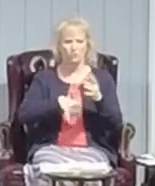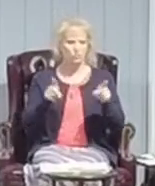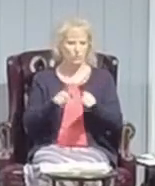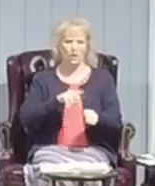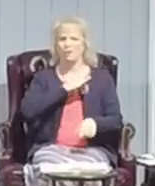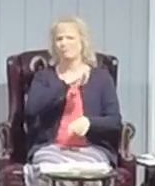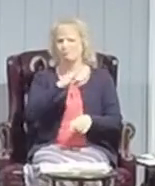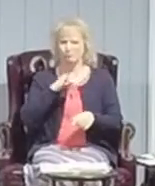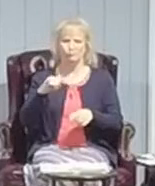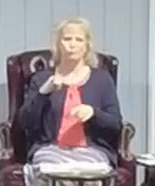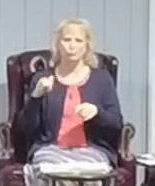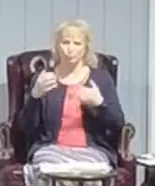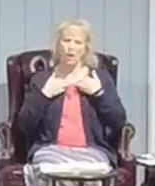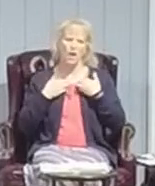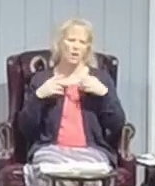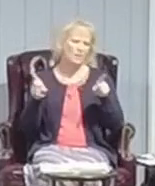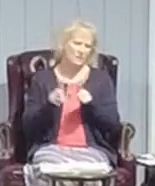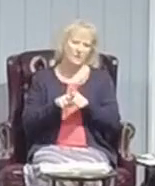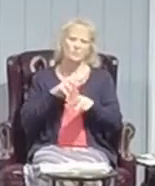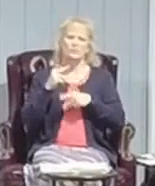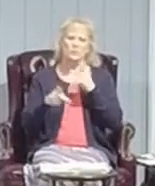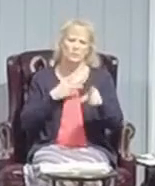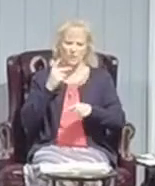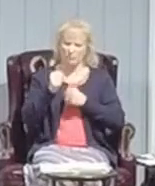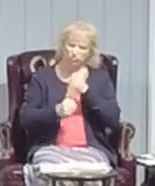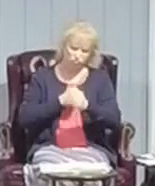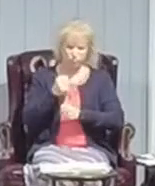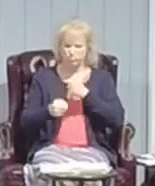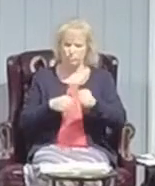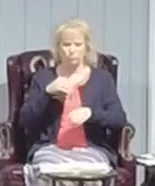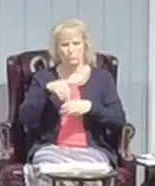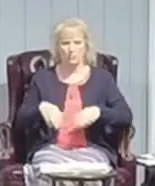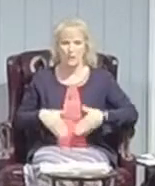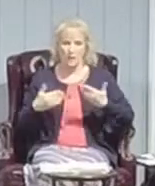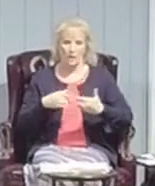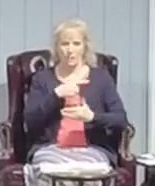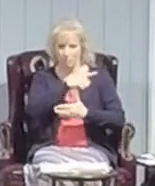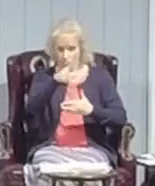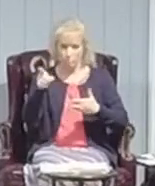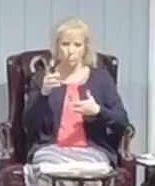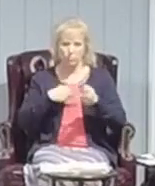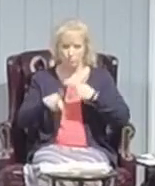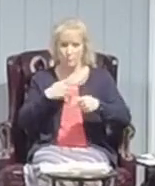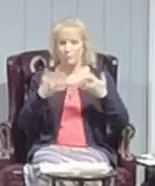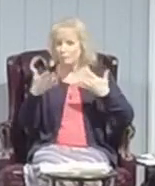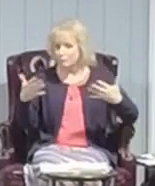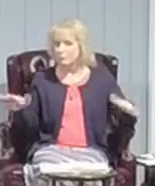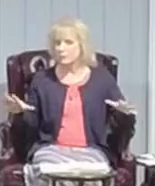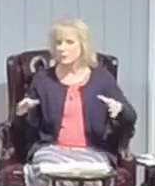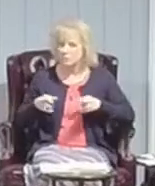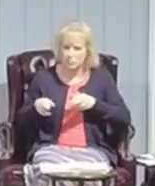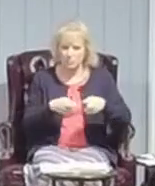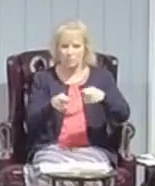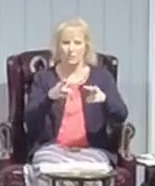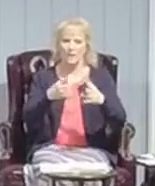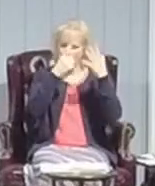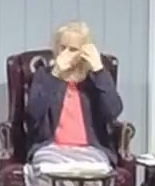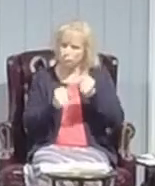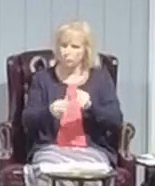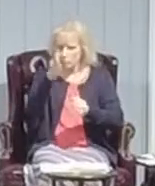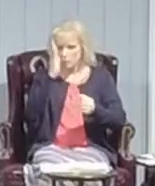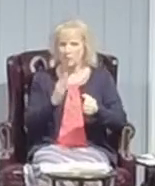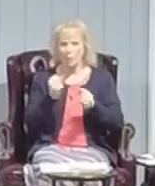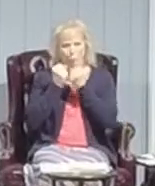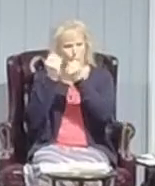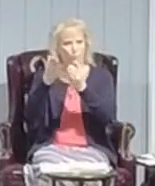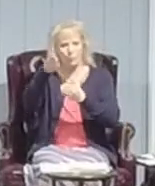had the same kind of struggles in their lives that you and I have, those people finished their course. They trusted God, they obeyed